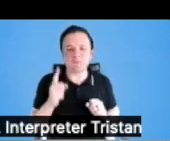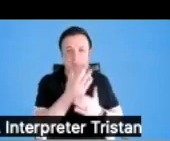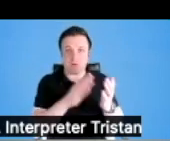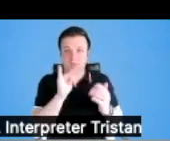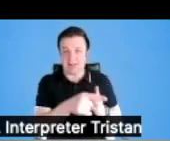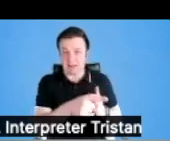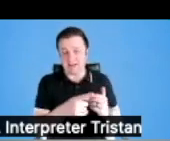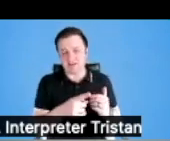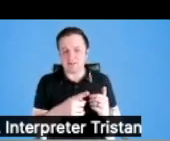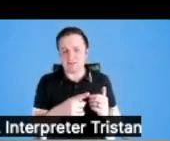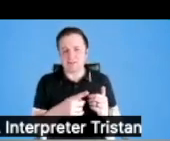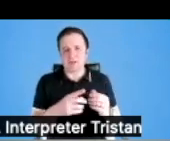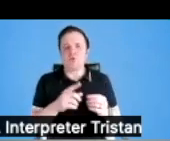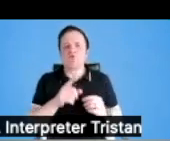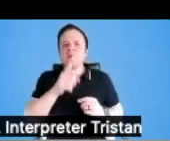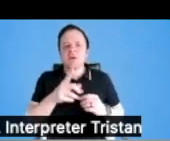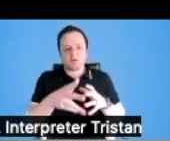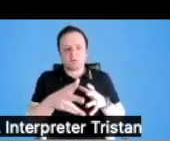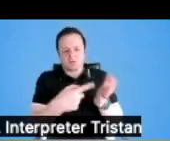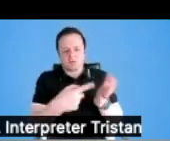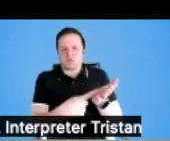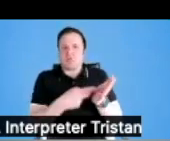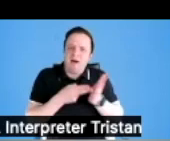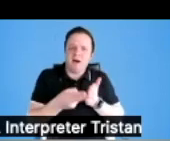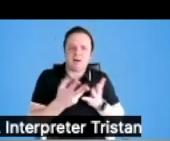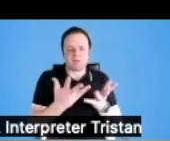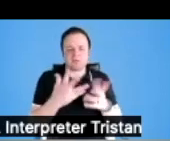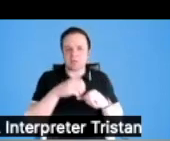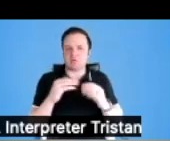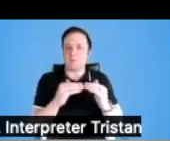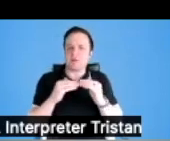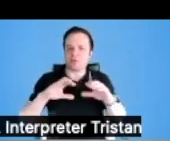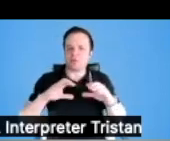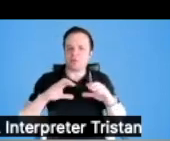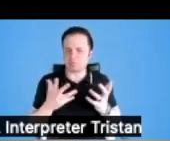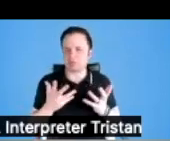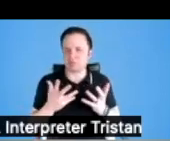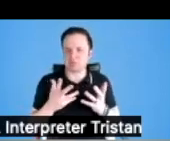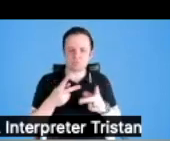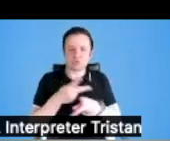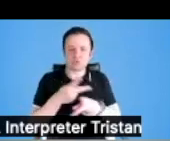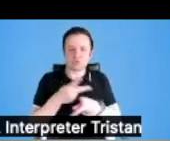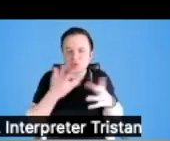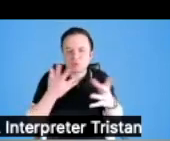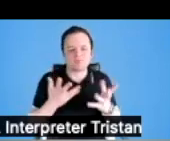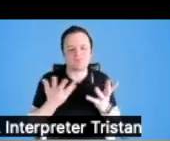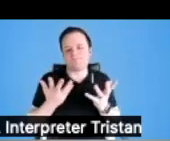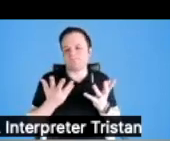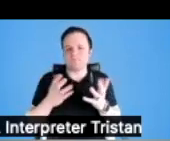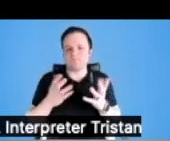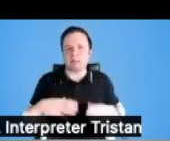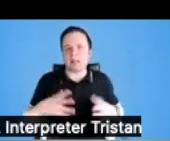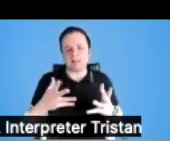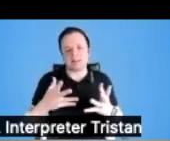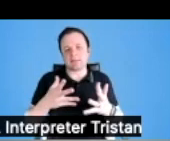just bringing real conversations into peer groups, into supervision, into client interactions. We also listen